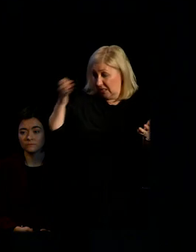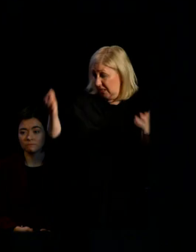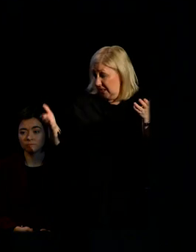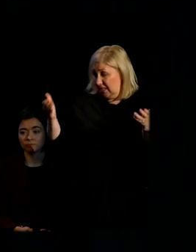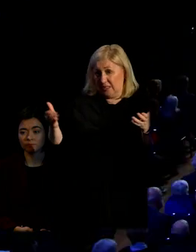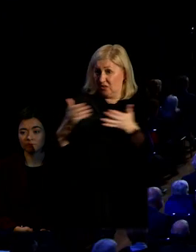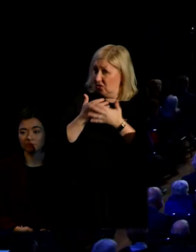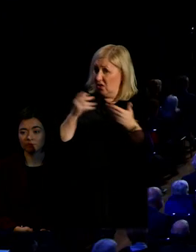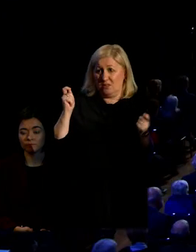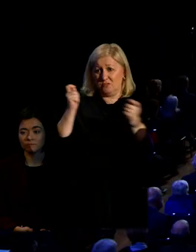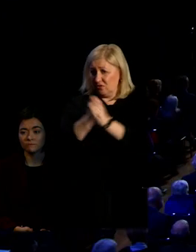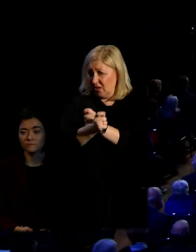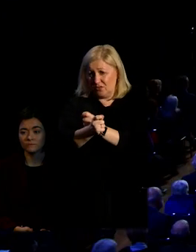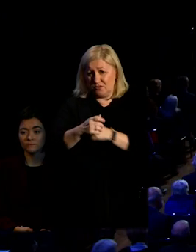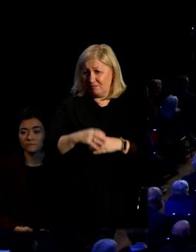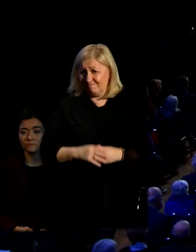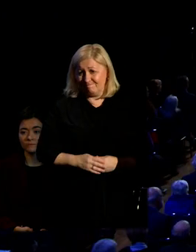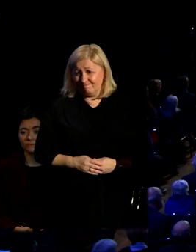Holocaust.